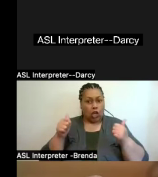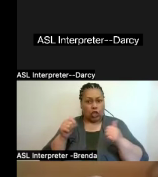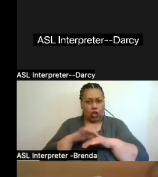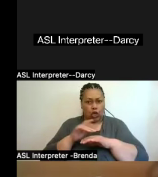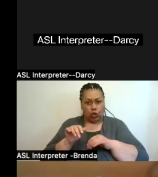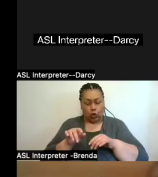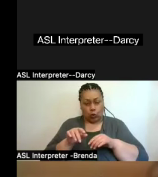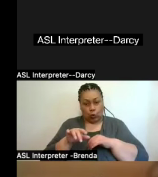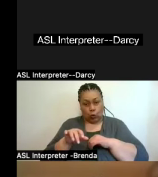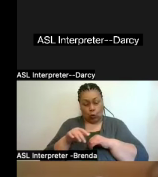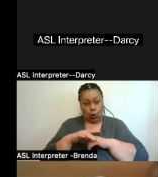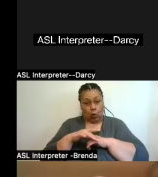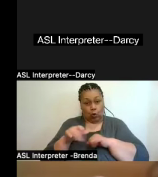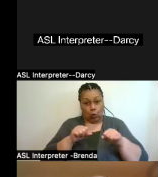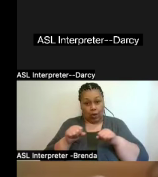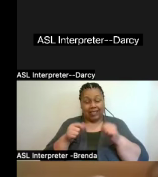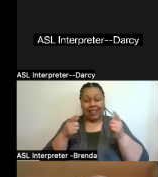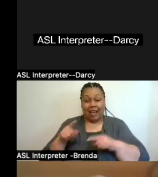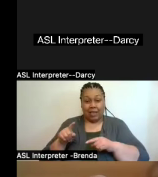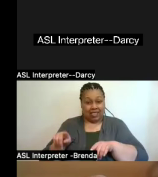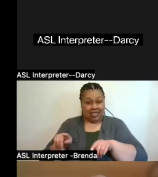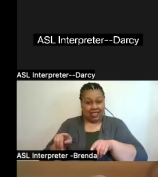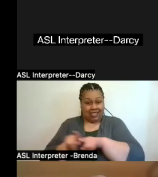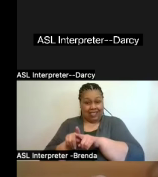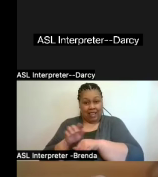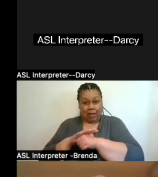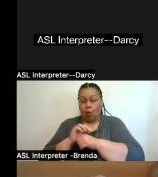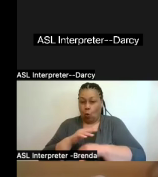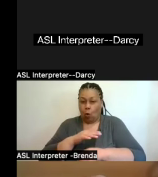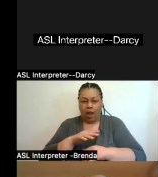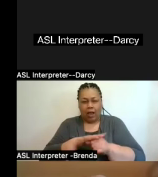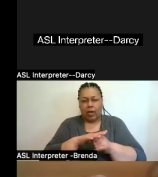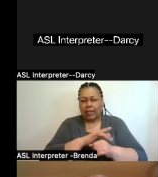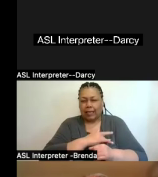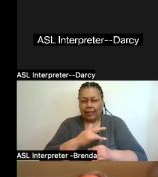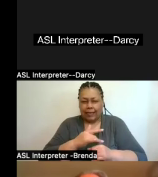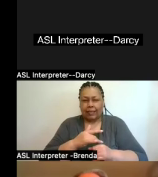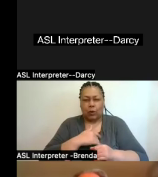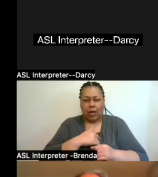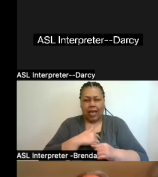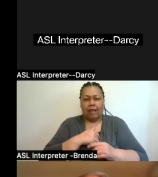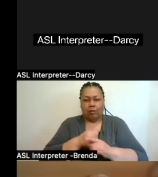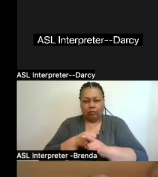or in other areas in our earthquake-prone area? We need to think about that. Next slide.